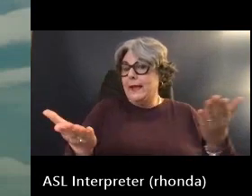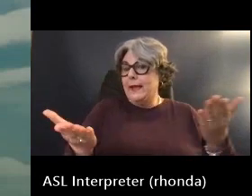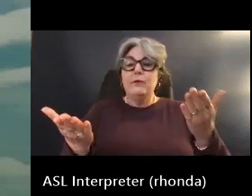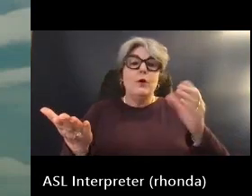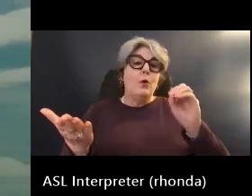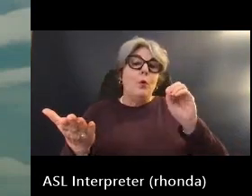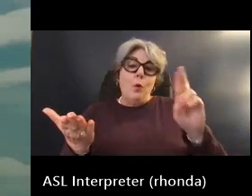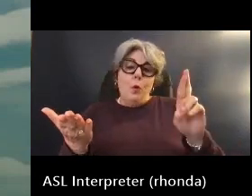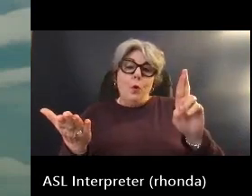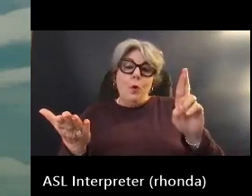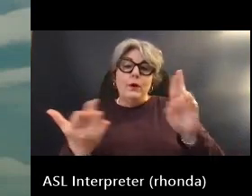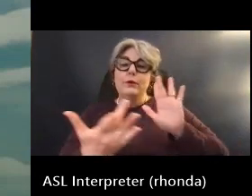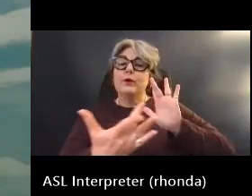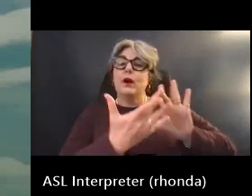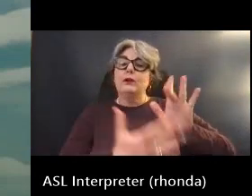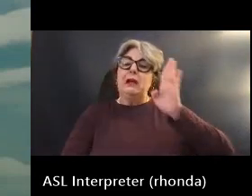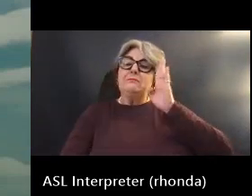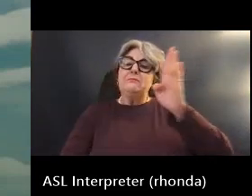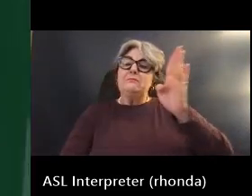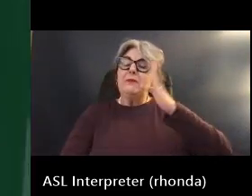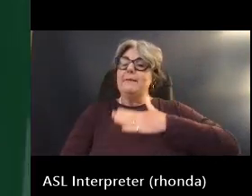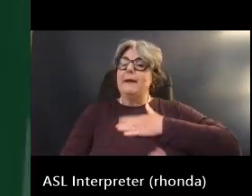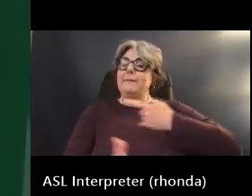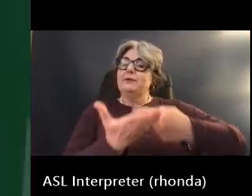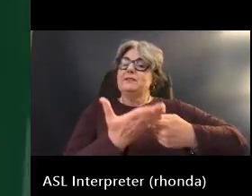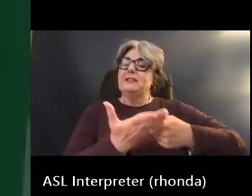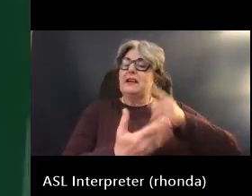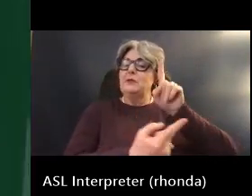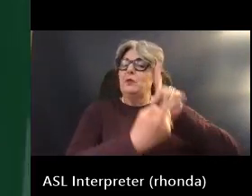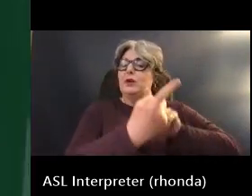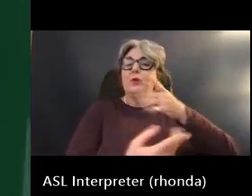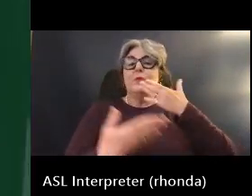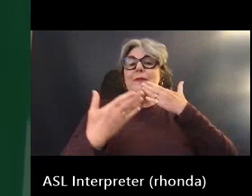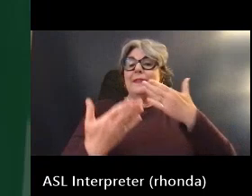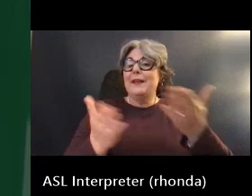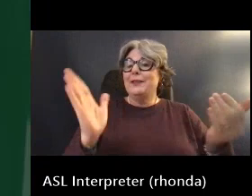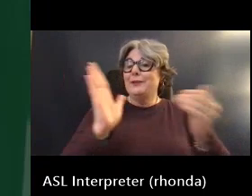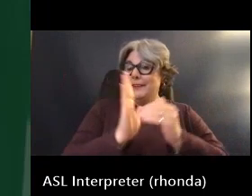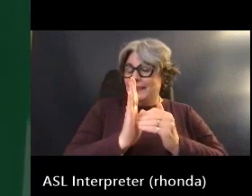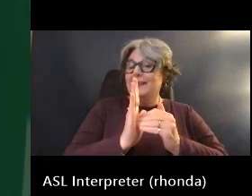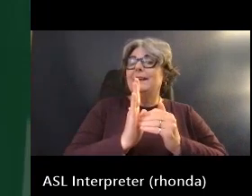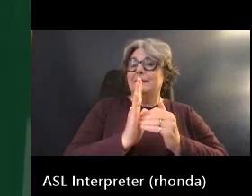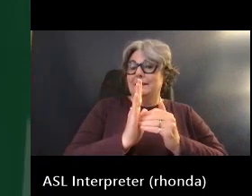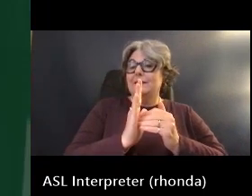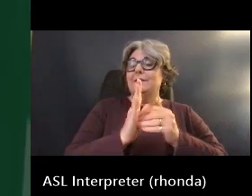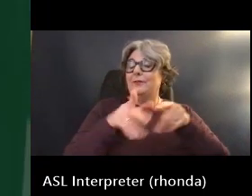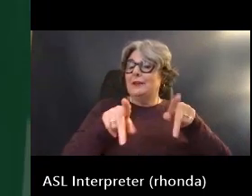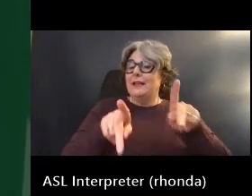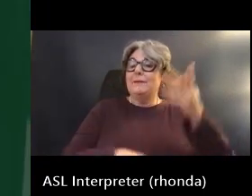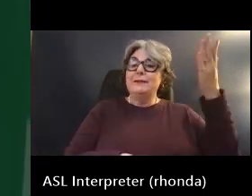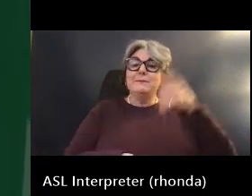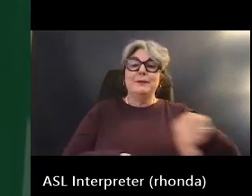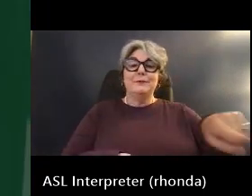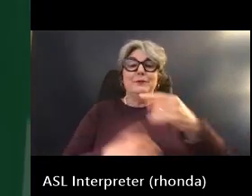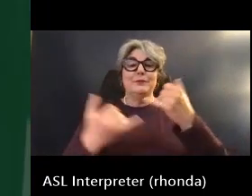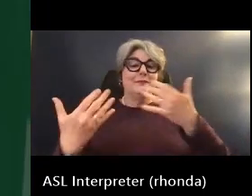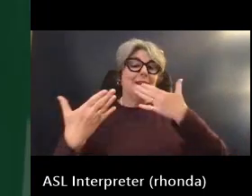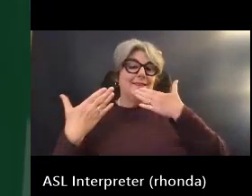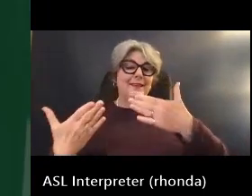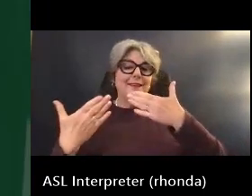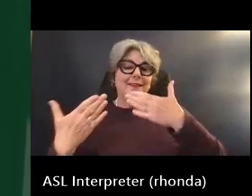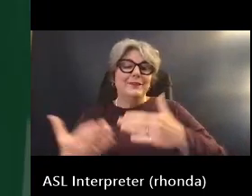or you can reach out to me directly, and I'm happy to discuss with you. So thank you all again for allowing me to speak with you today.